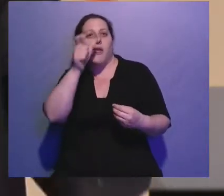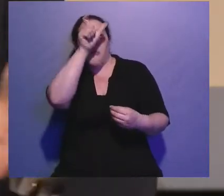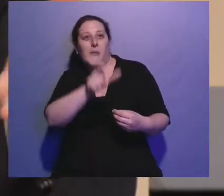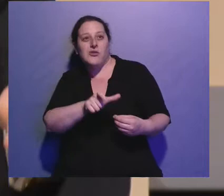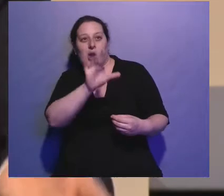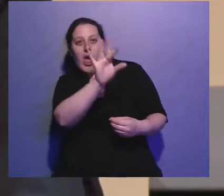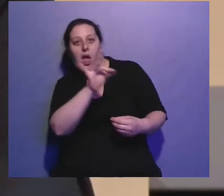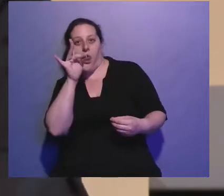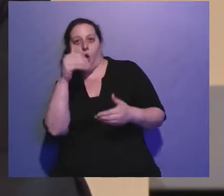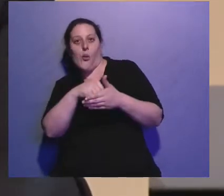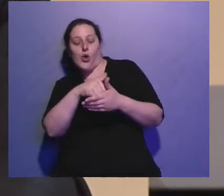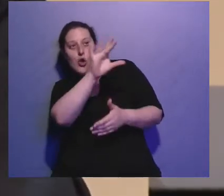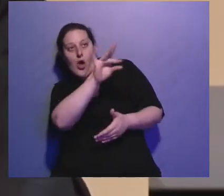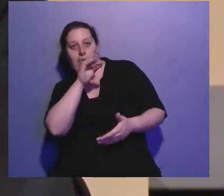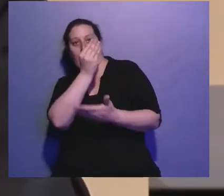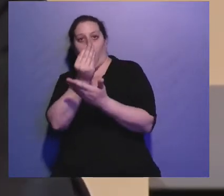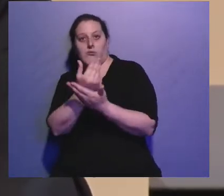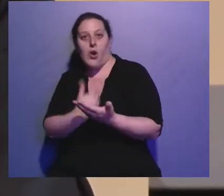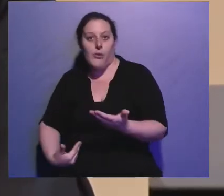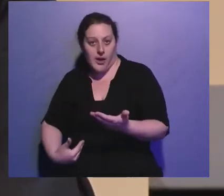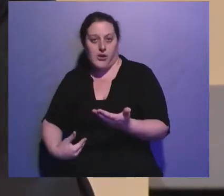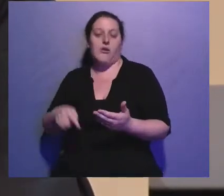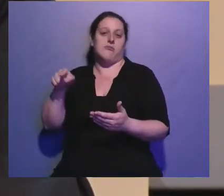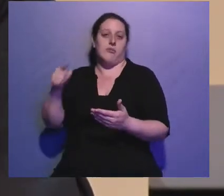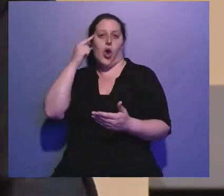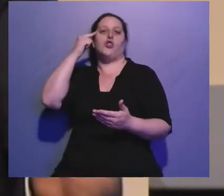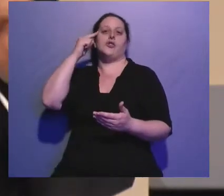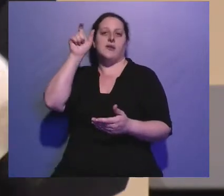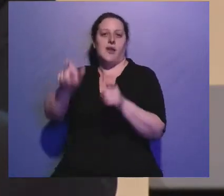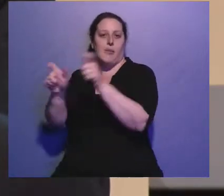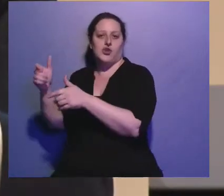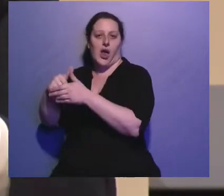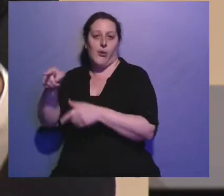the right person at the time of elections. That is